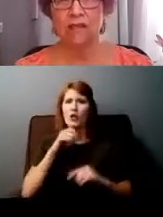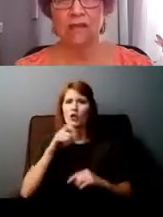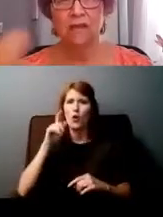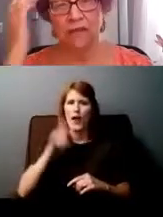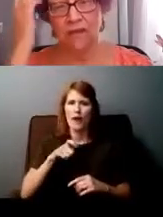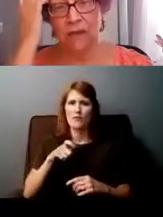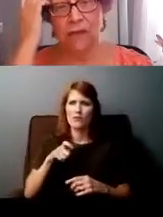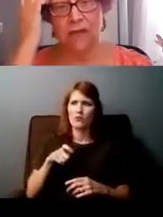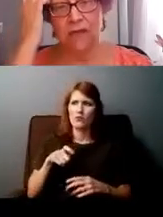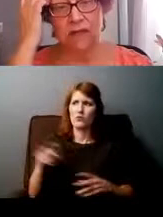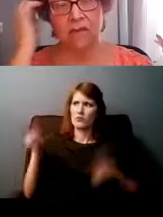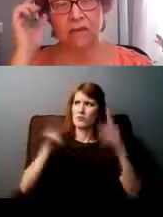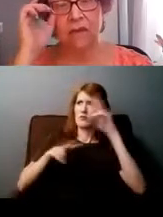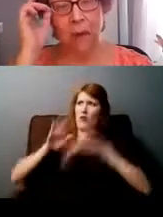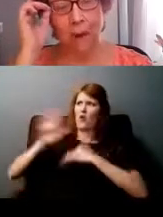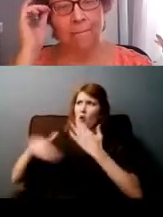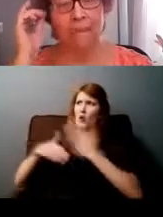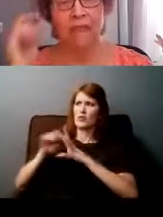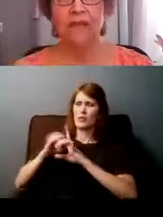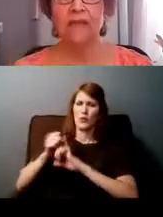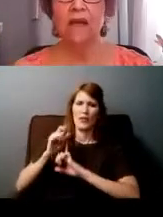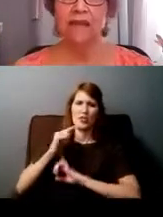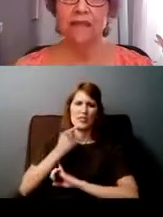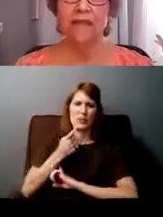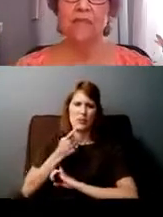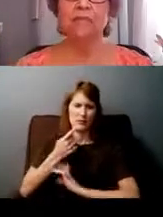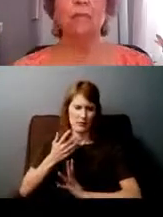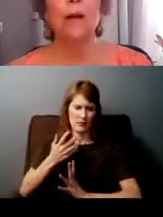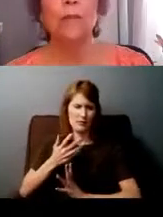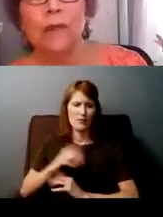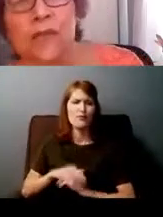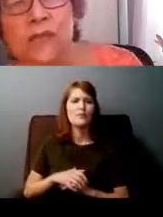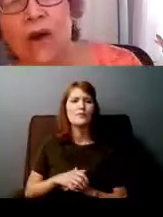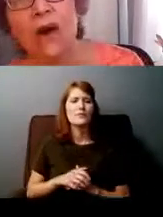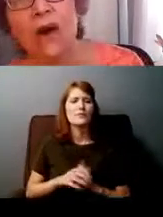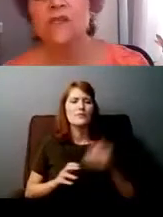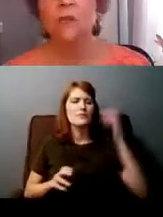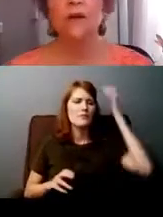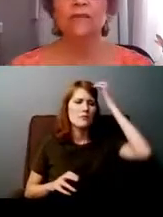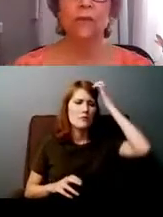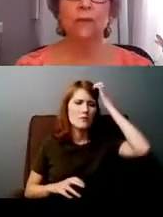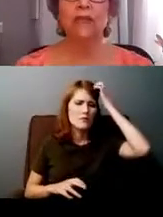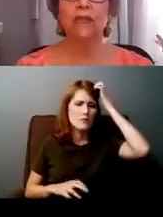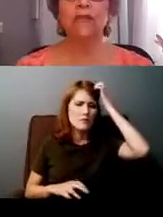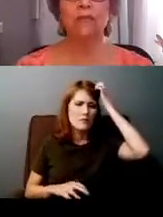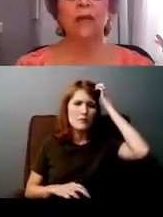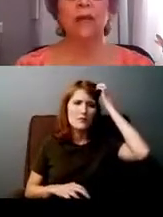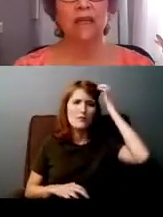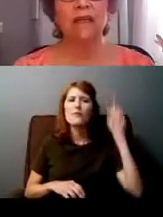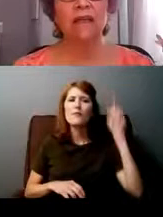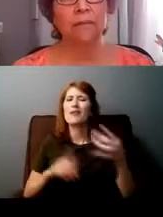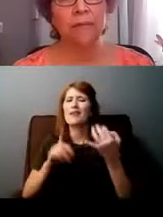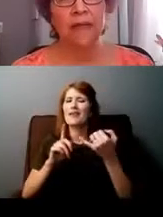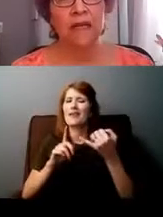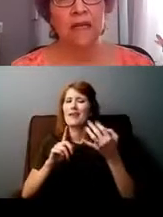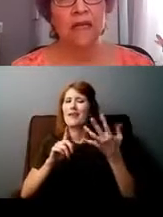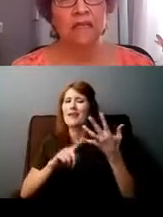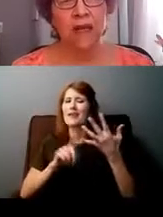situation seriously. And this probably was the hardest one for me to get through my head.